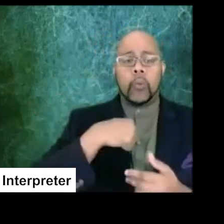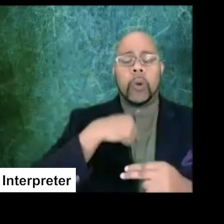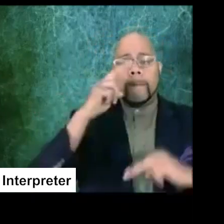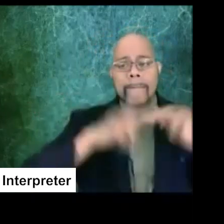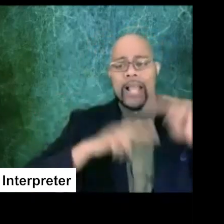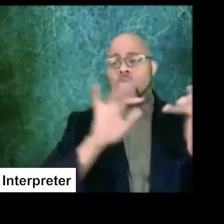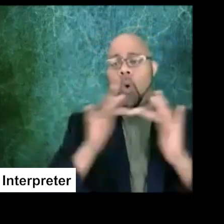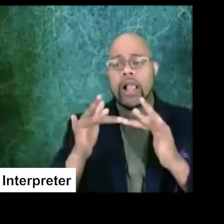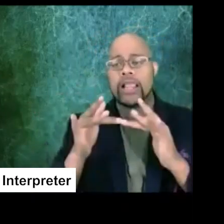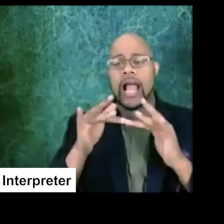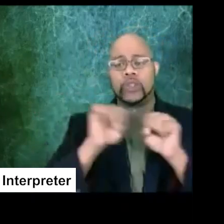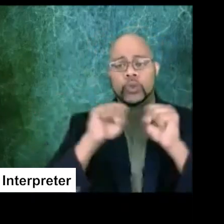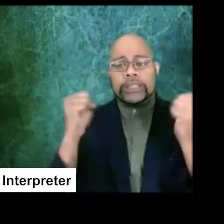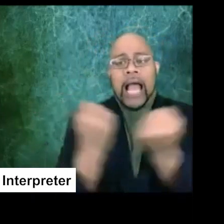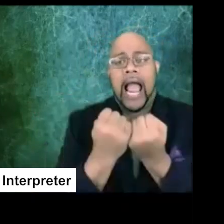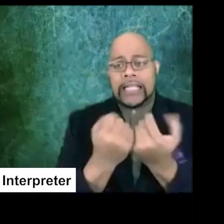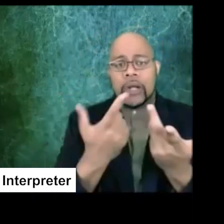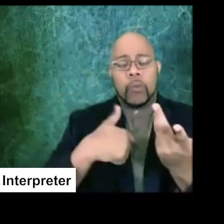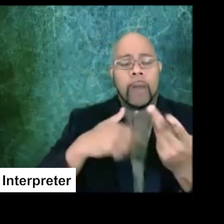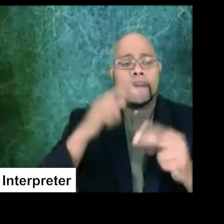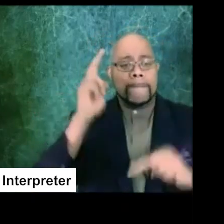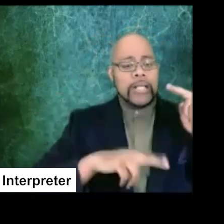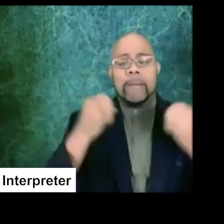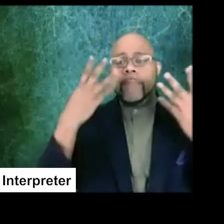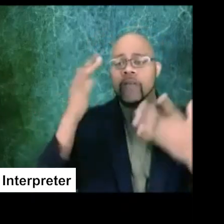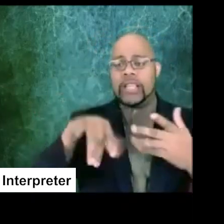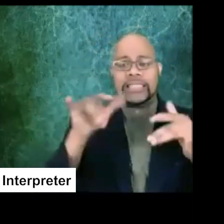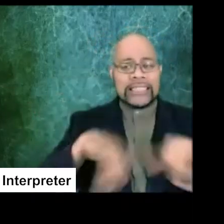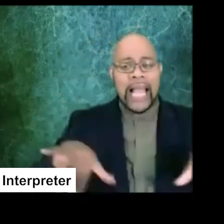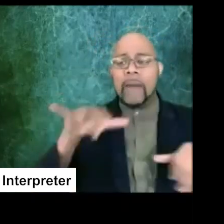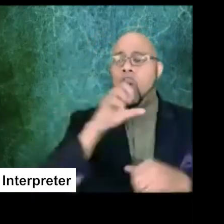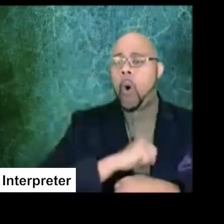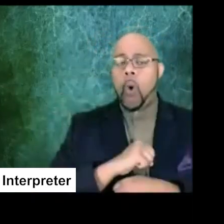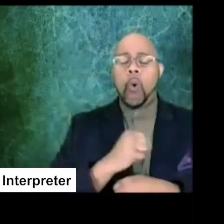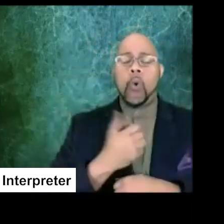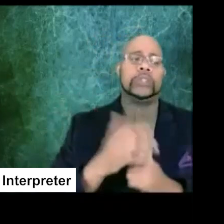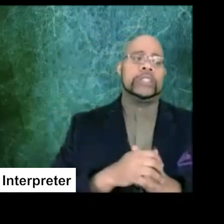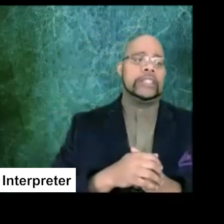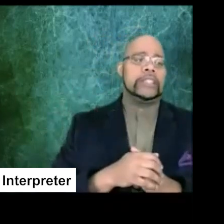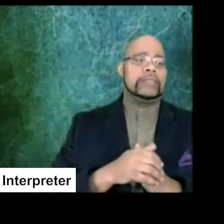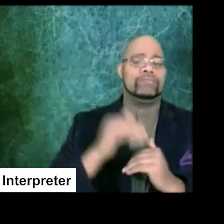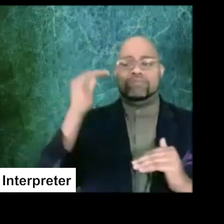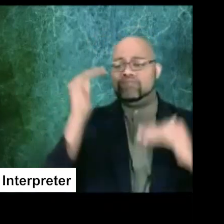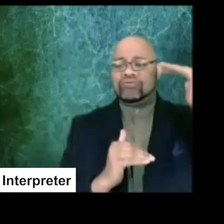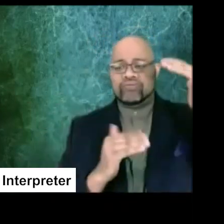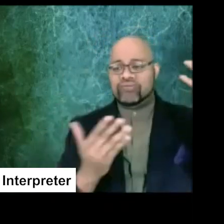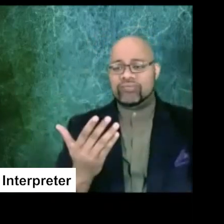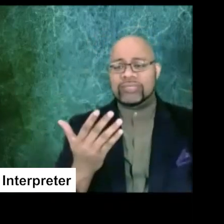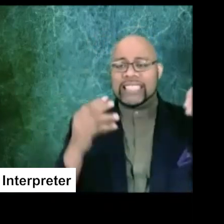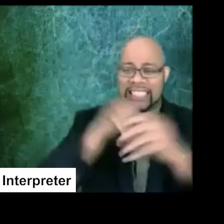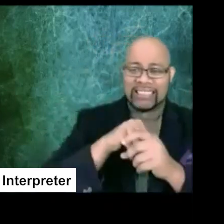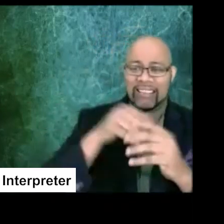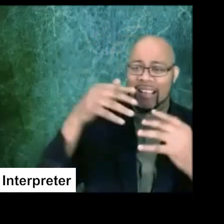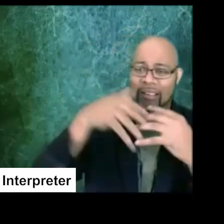an online society, we are building many of the same old injustices right into this in